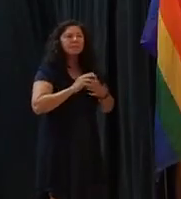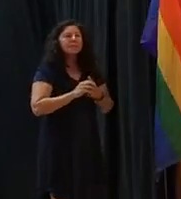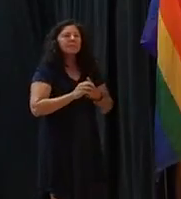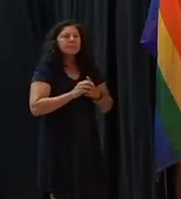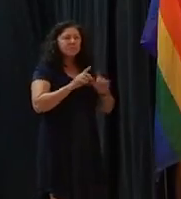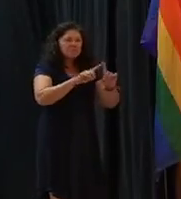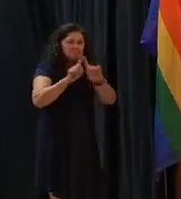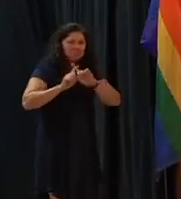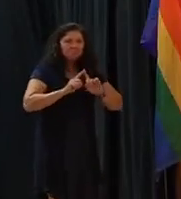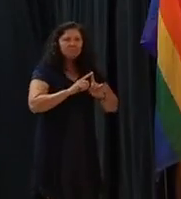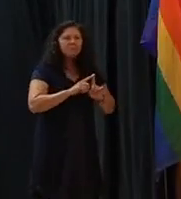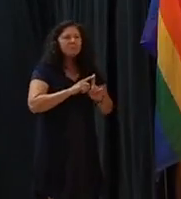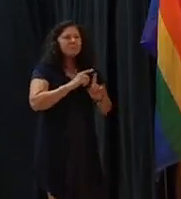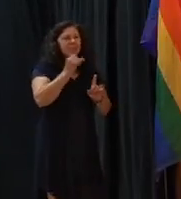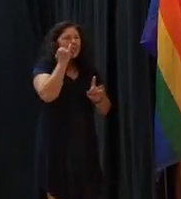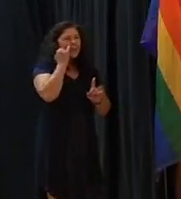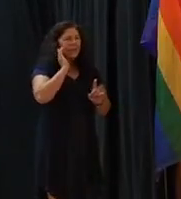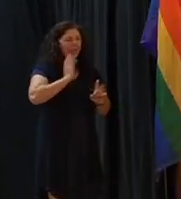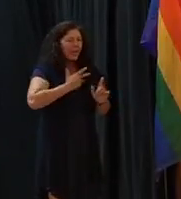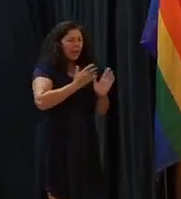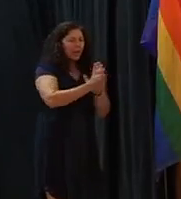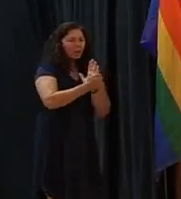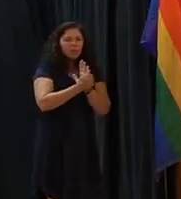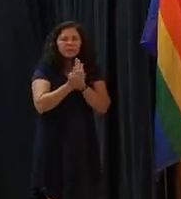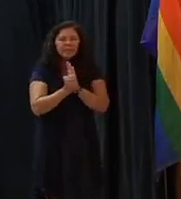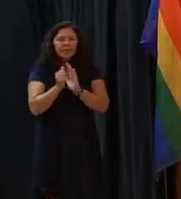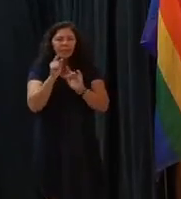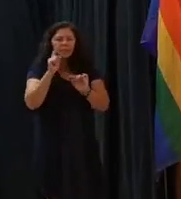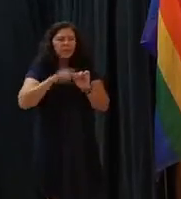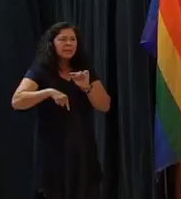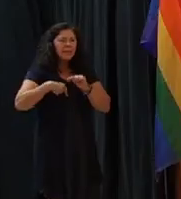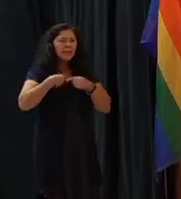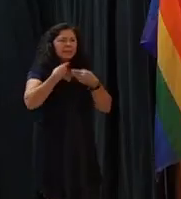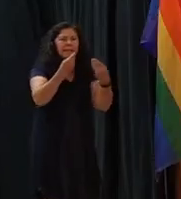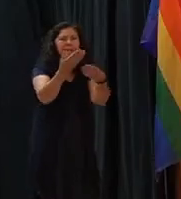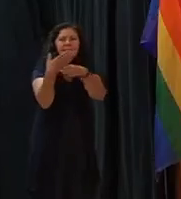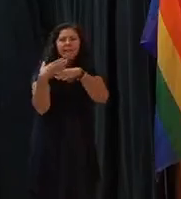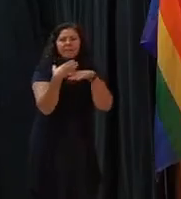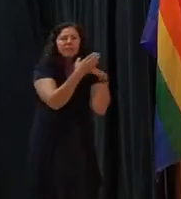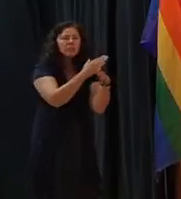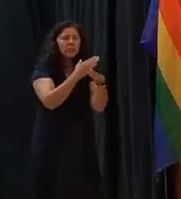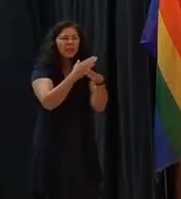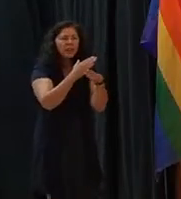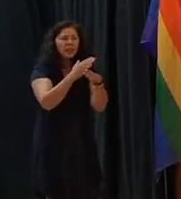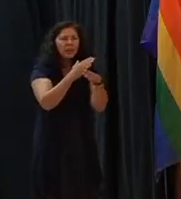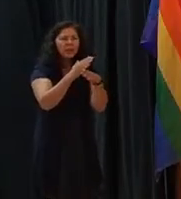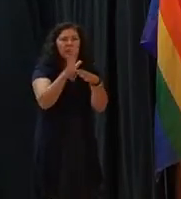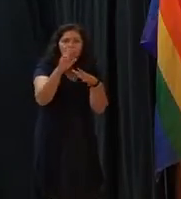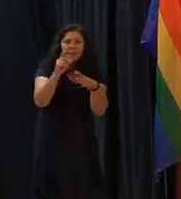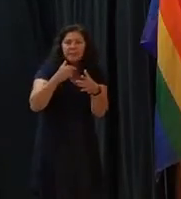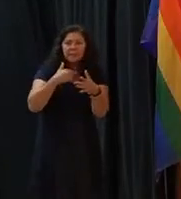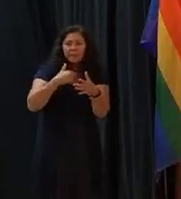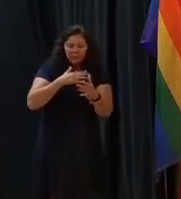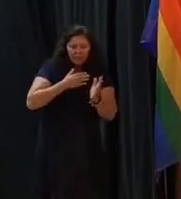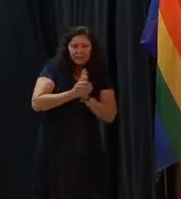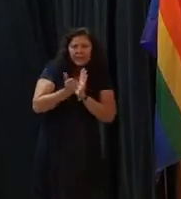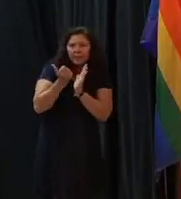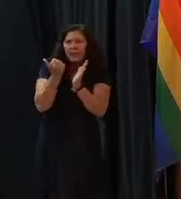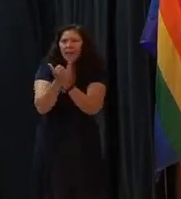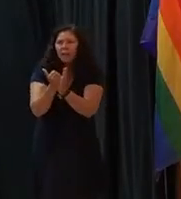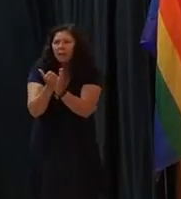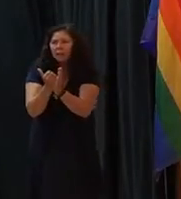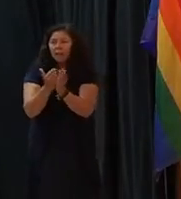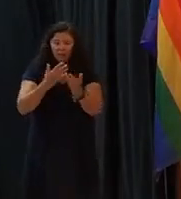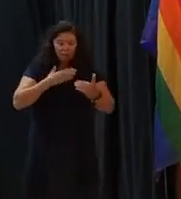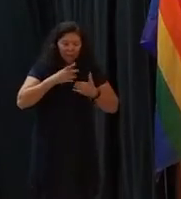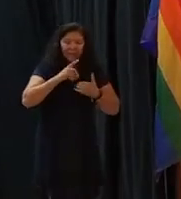we cannot put our abilities, put each other's abilities to solve our disabilities and our challenges, then we